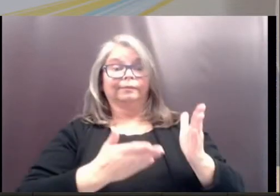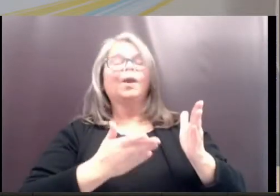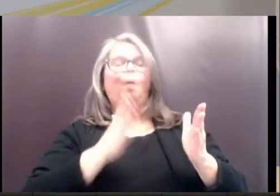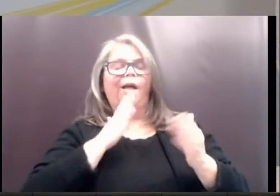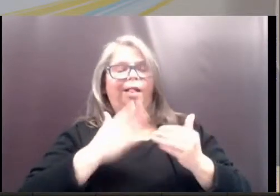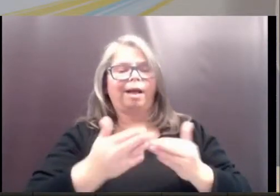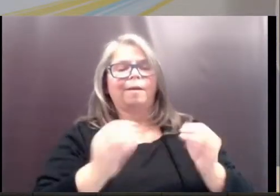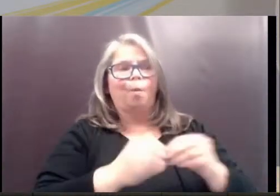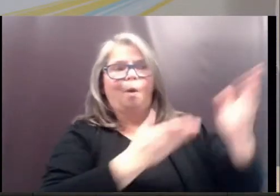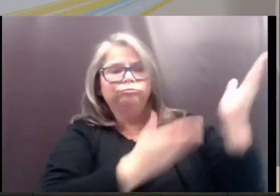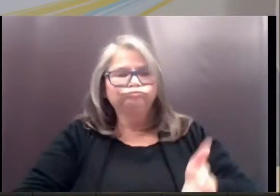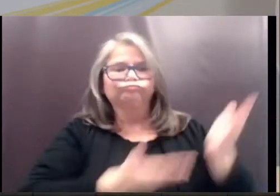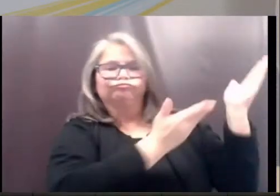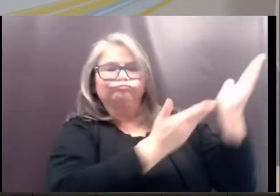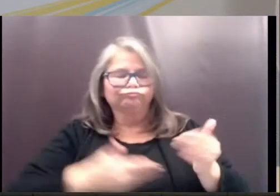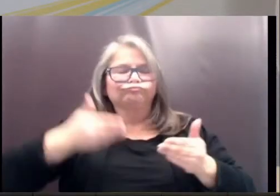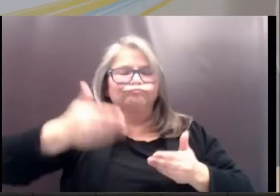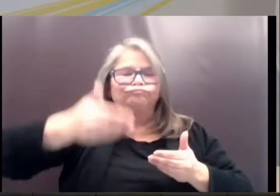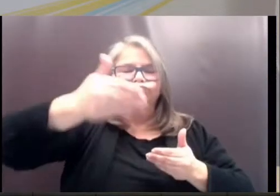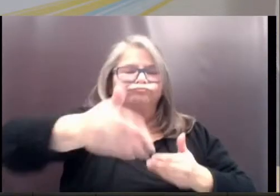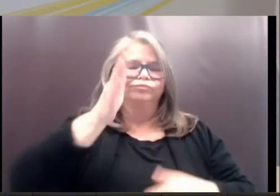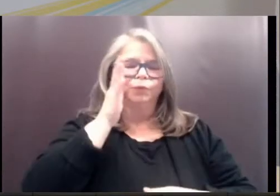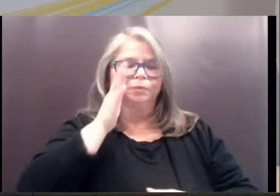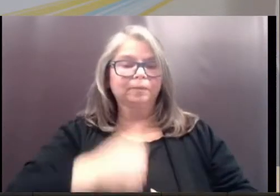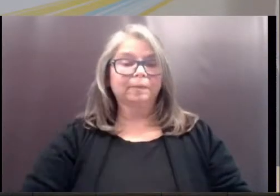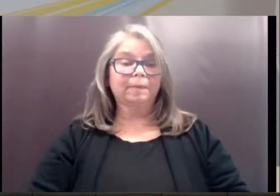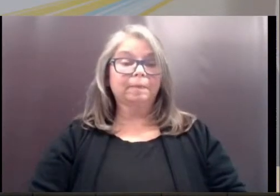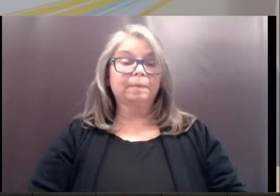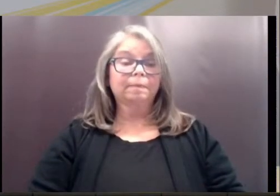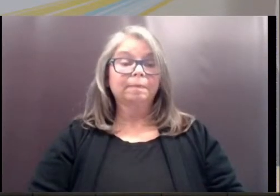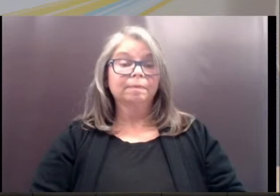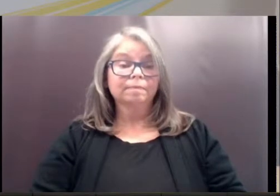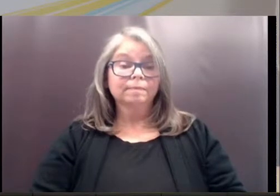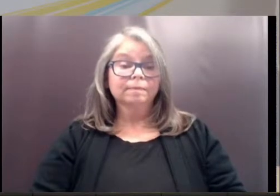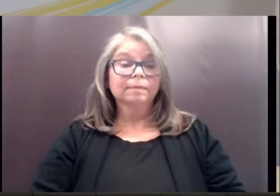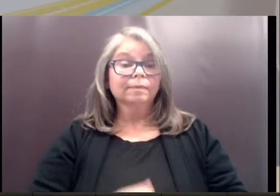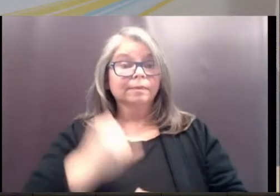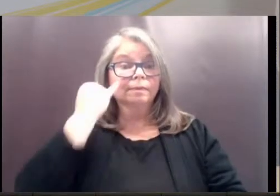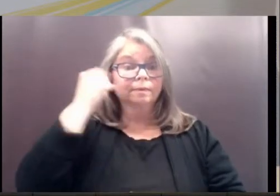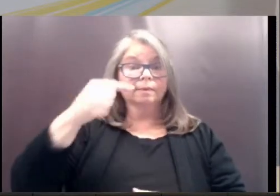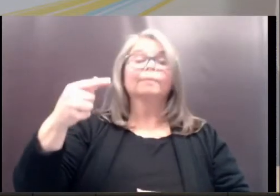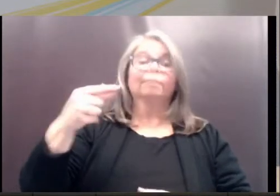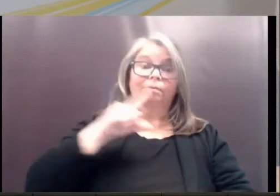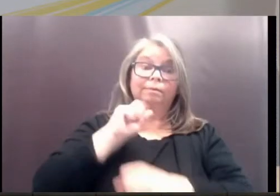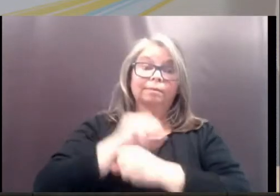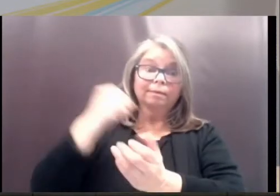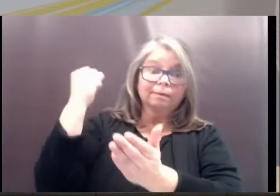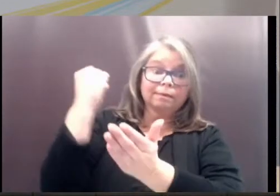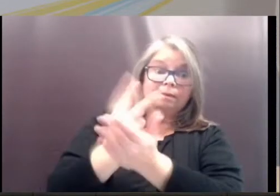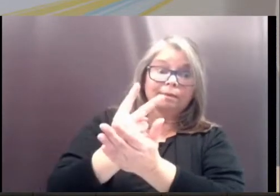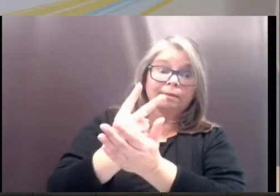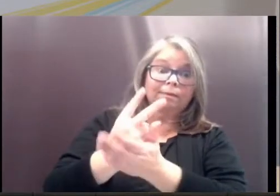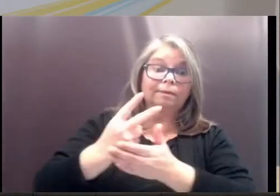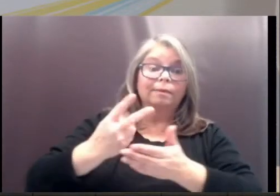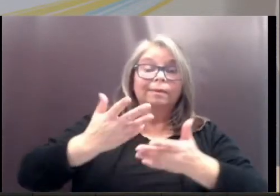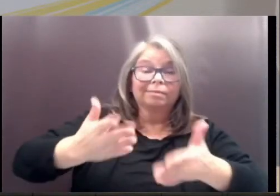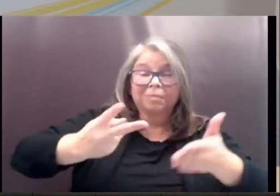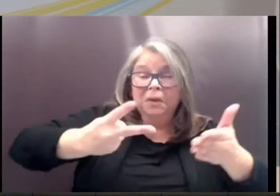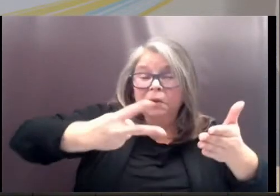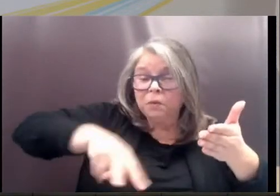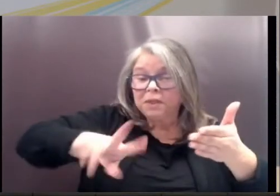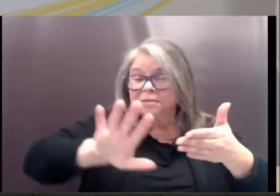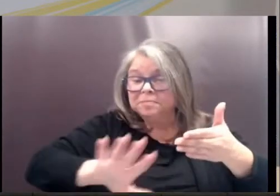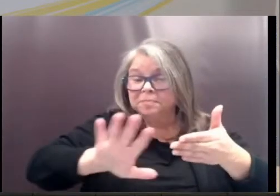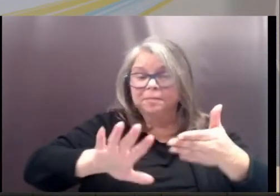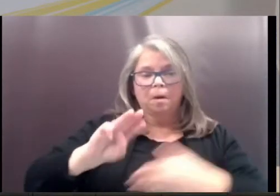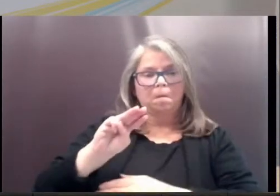Again, subject to regulatory approval, PEI will begin receiving the Moderna vaccine a couple of weeks later, anticipated after the Pfizer